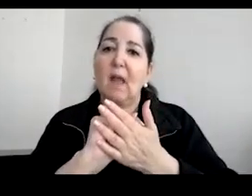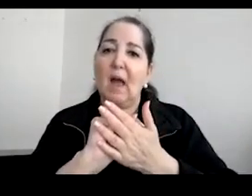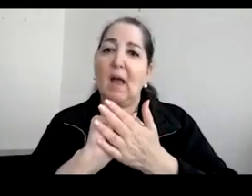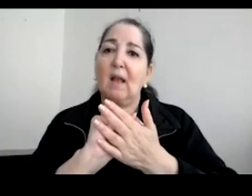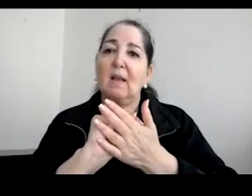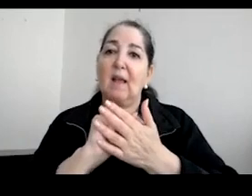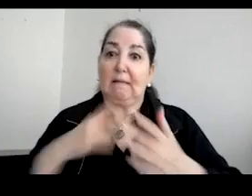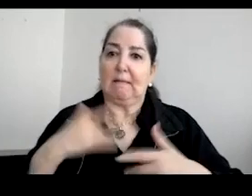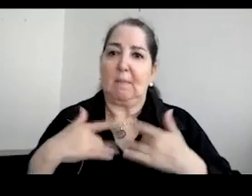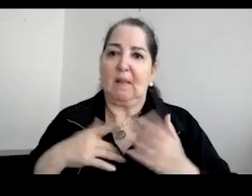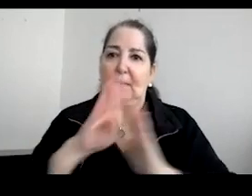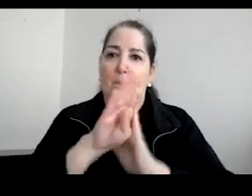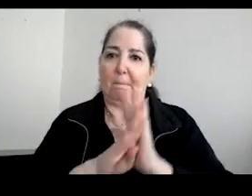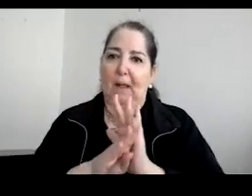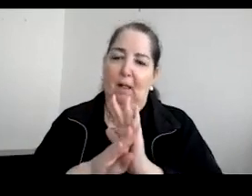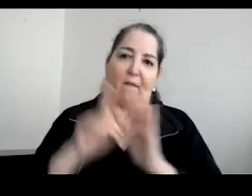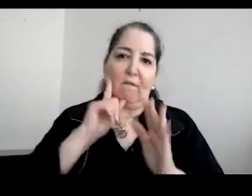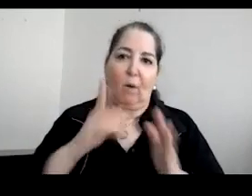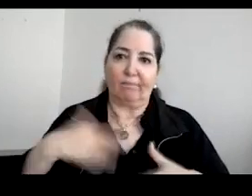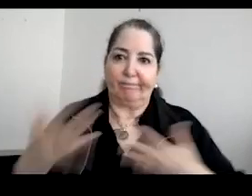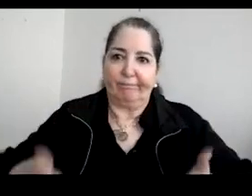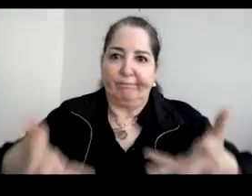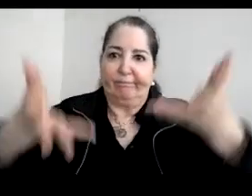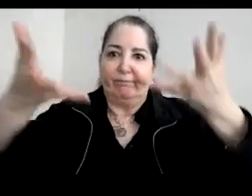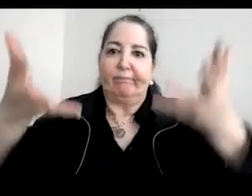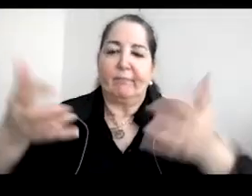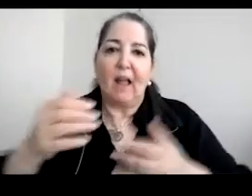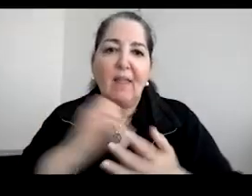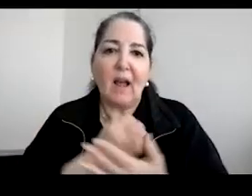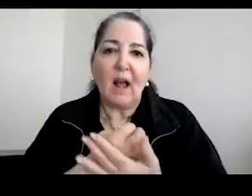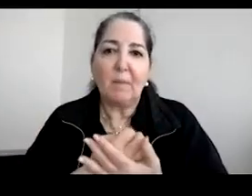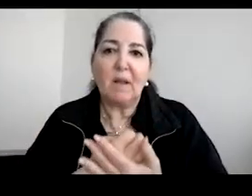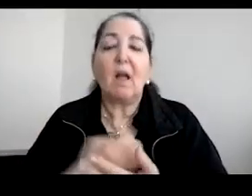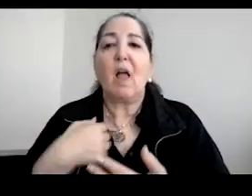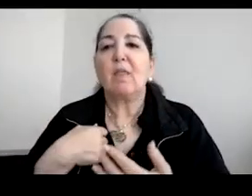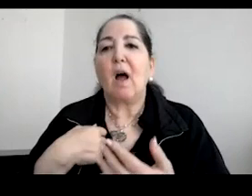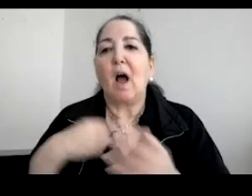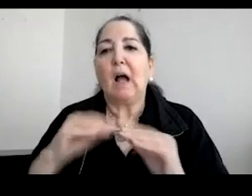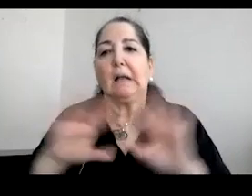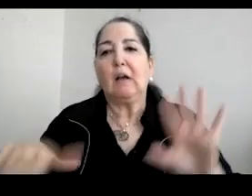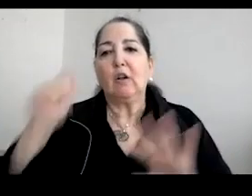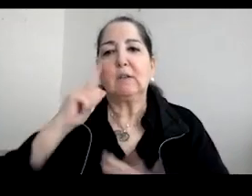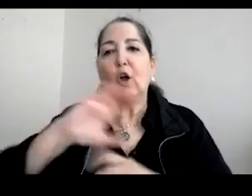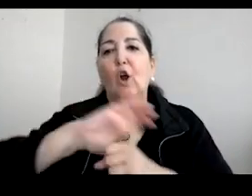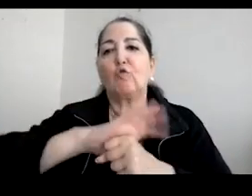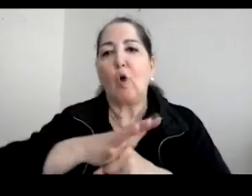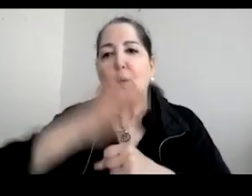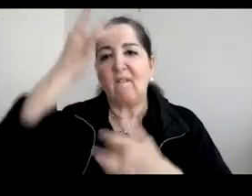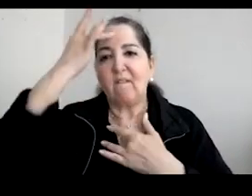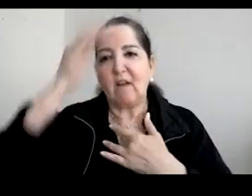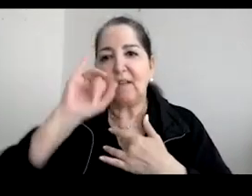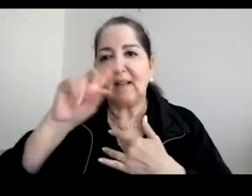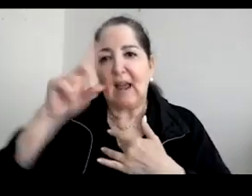Congress has passed so far, by far, has been the CARES Act, the Coronavirus Aid, Relief, and Economic Security Act, which